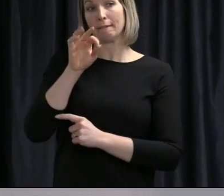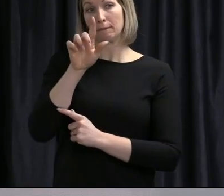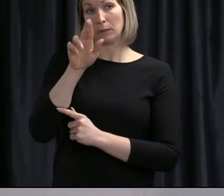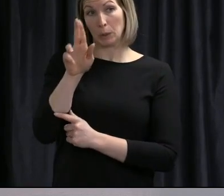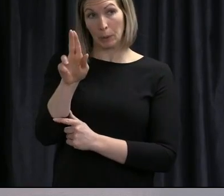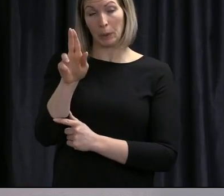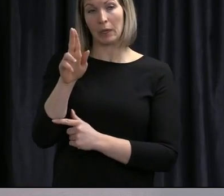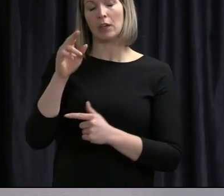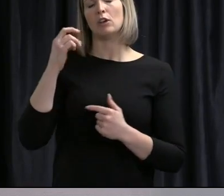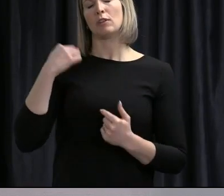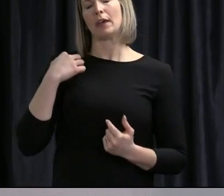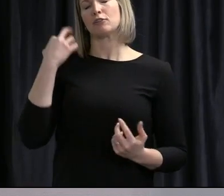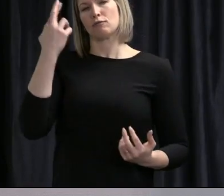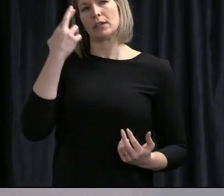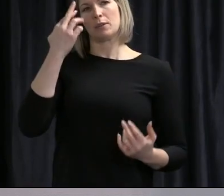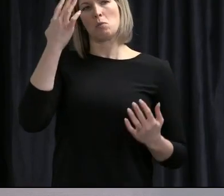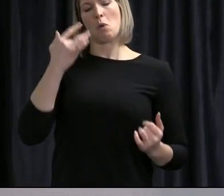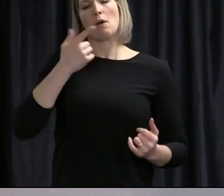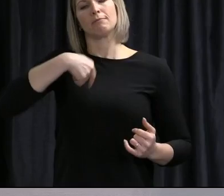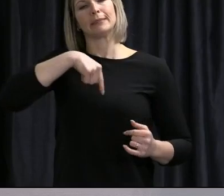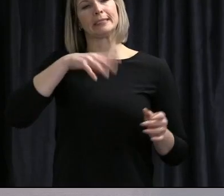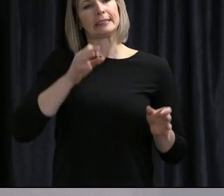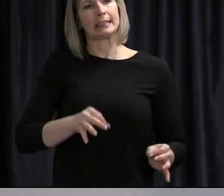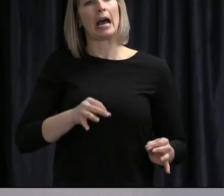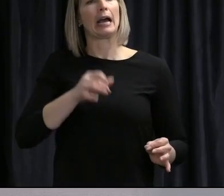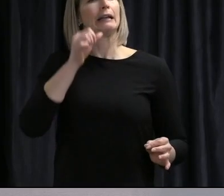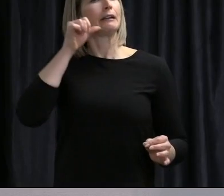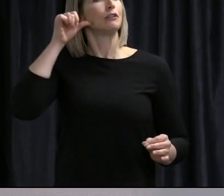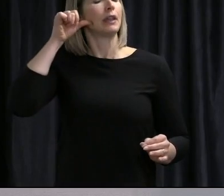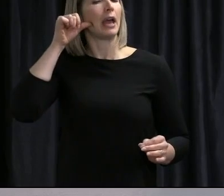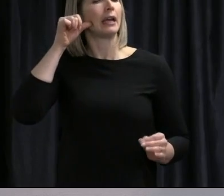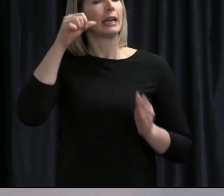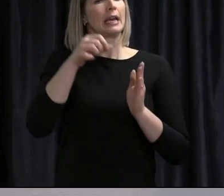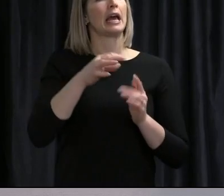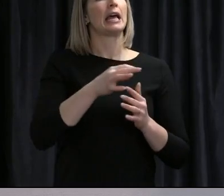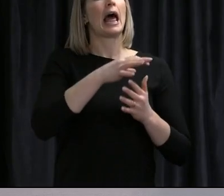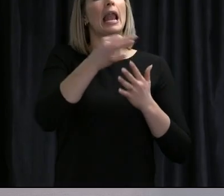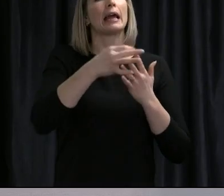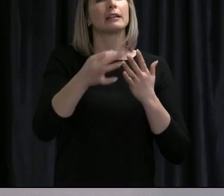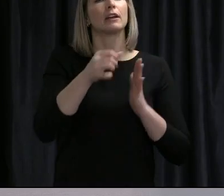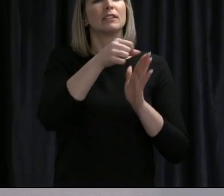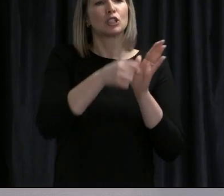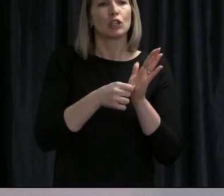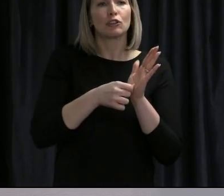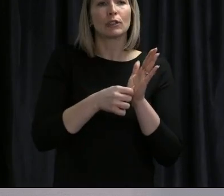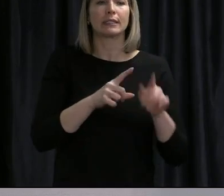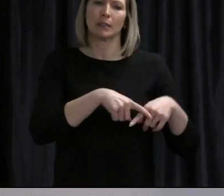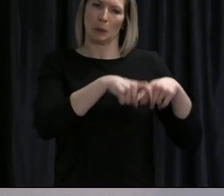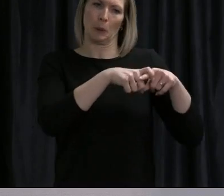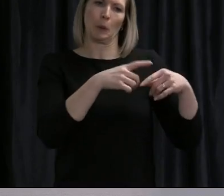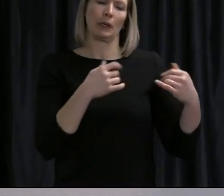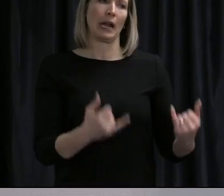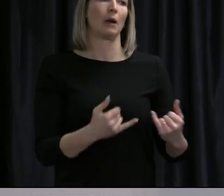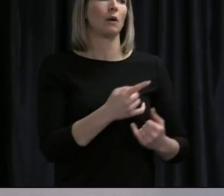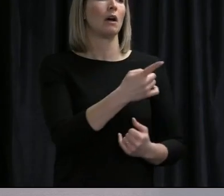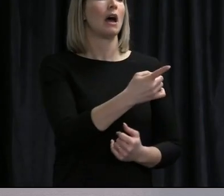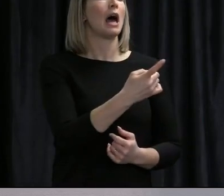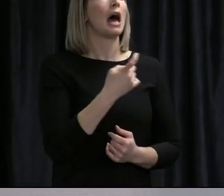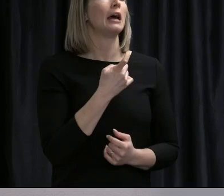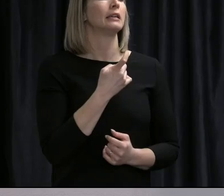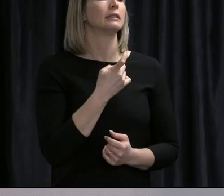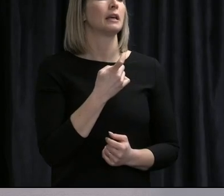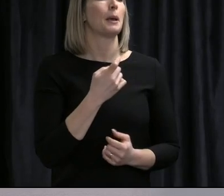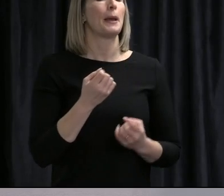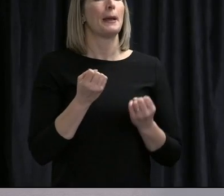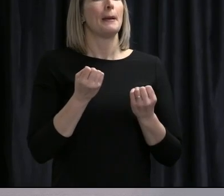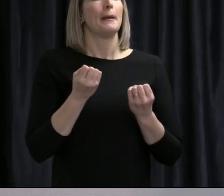did to defer elective procedures until such time as we're out of the woods. Most of these guidelines that you're talking about are